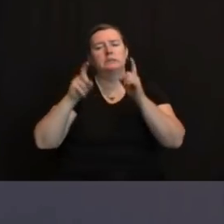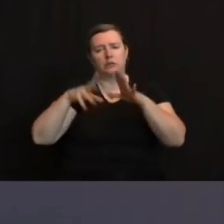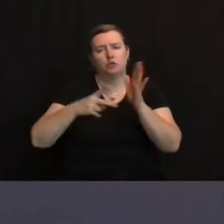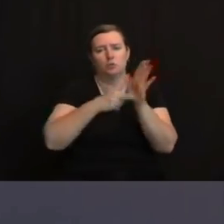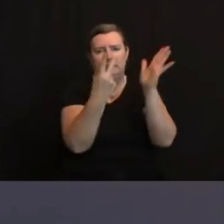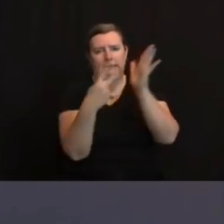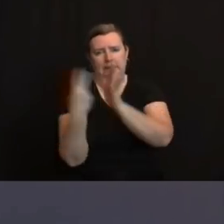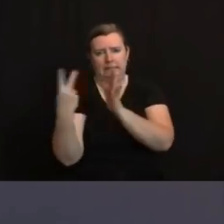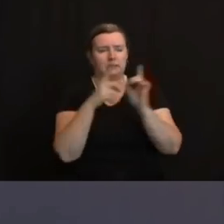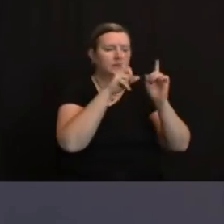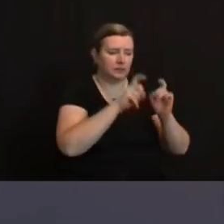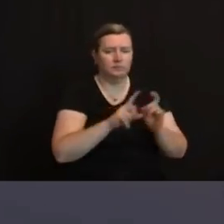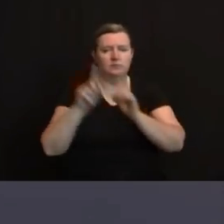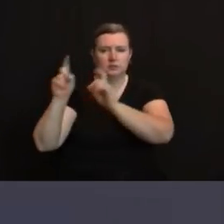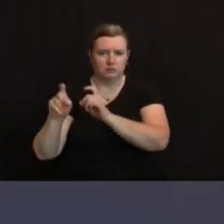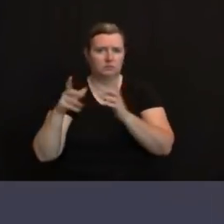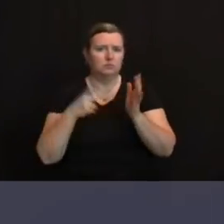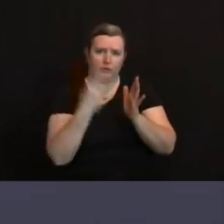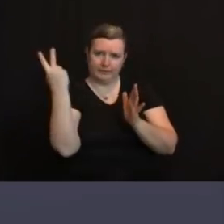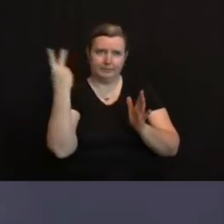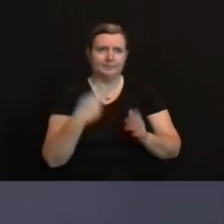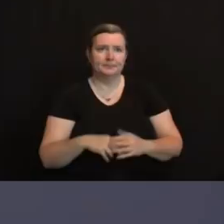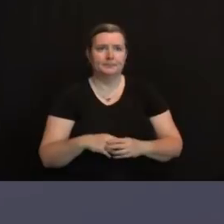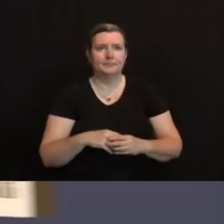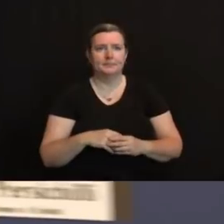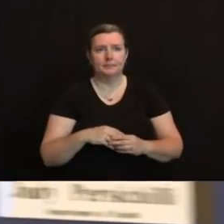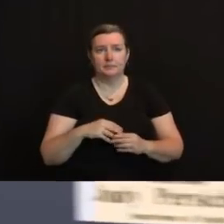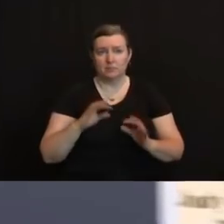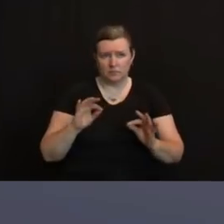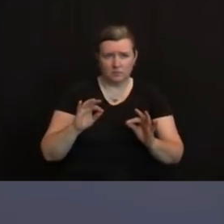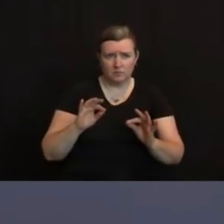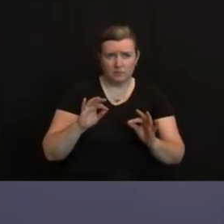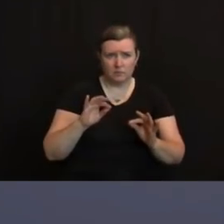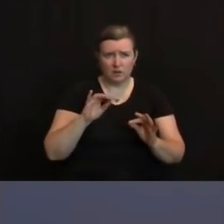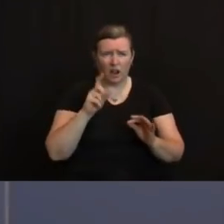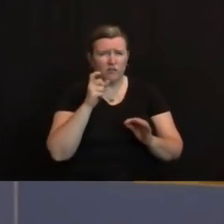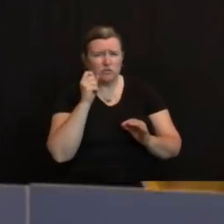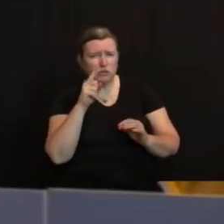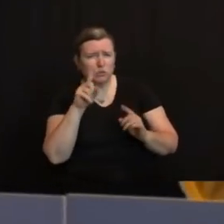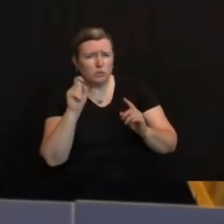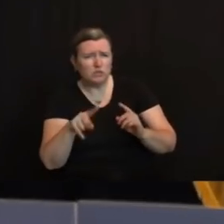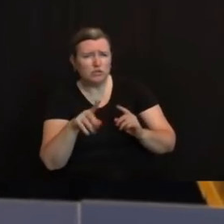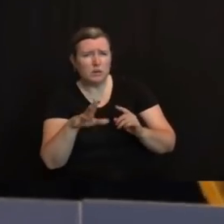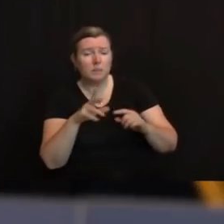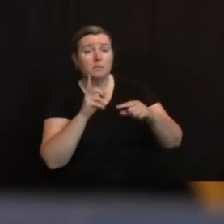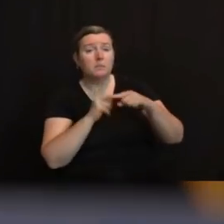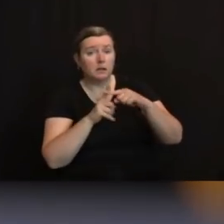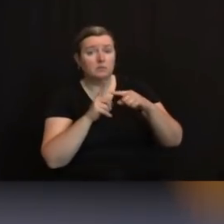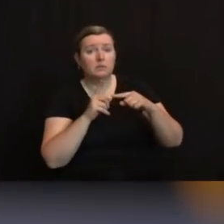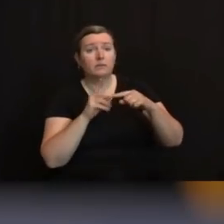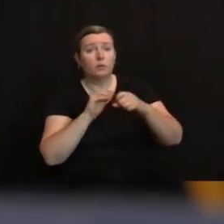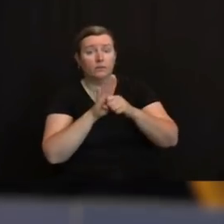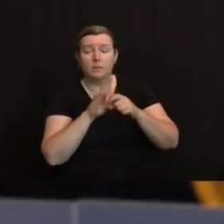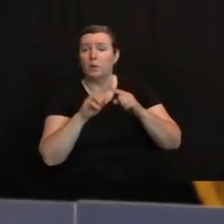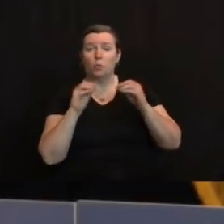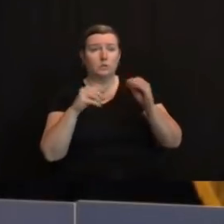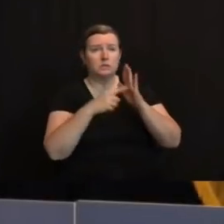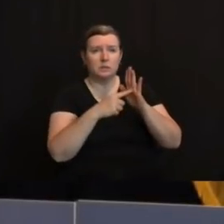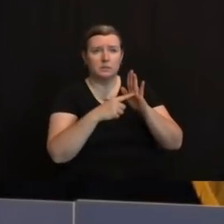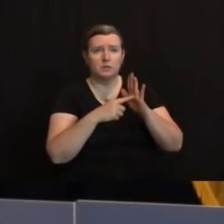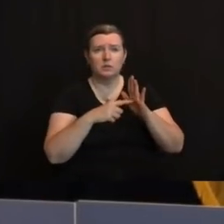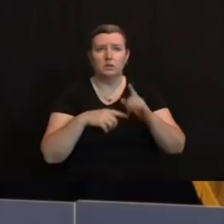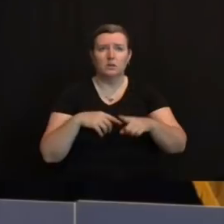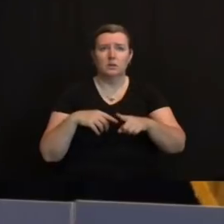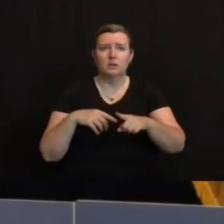hit that? If I'm understanding the question right, you're saying people who tested positive but aren't having symptoms? No, they were exposed